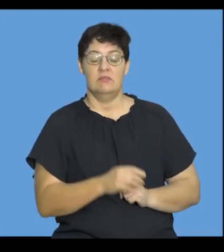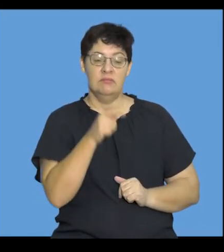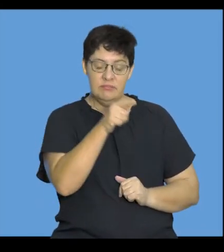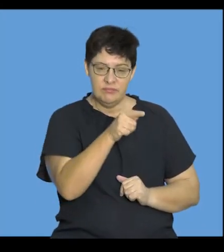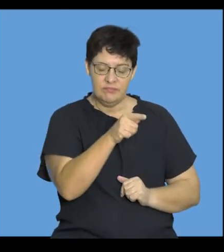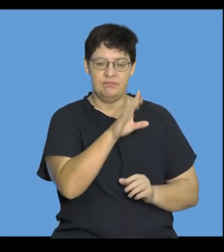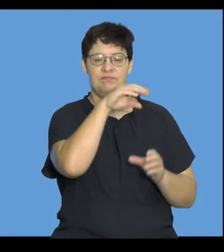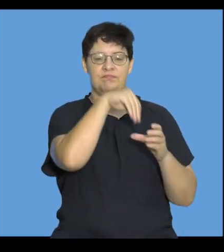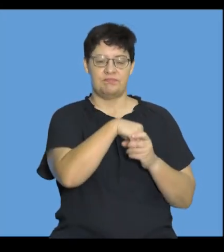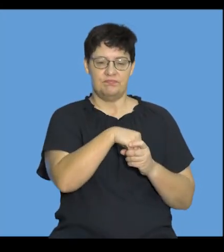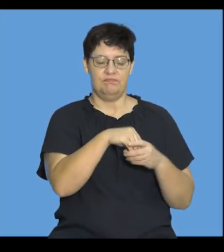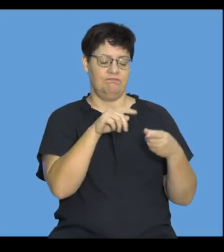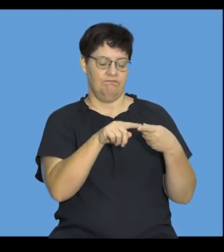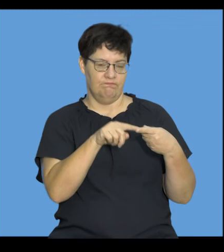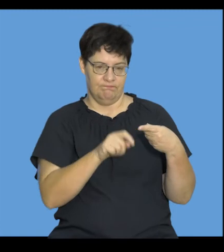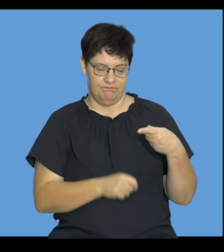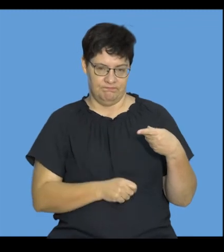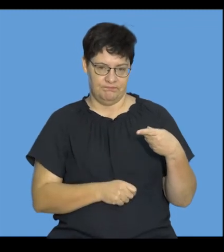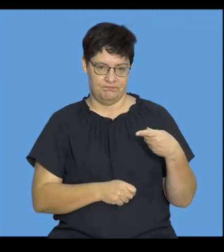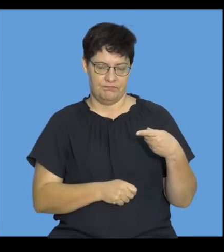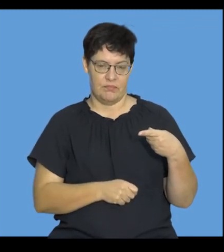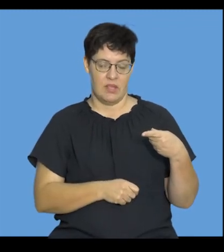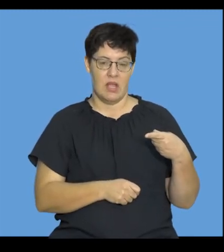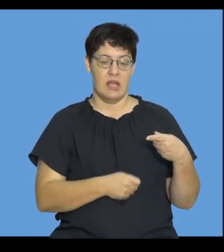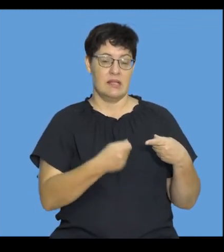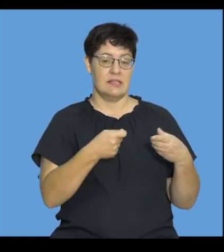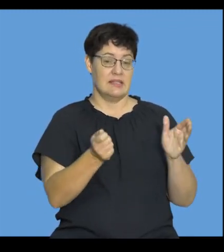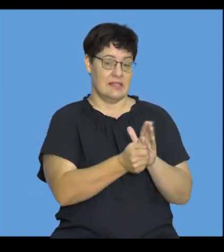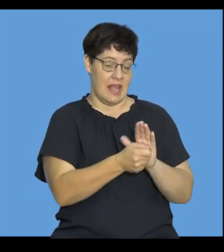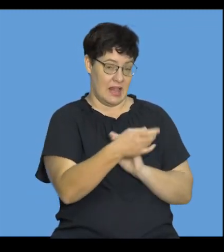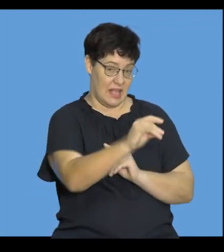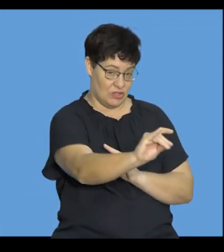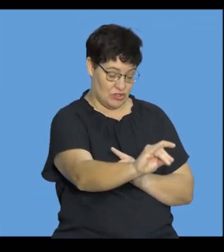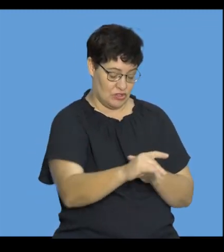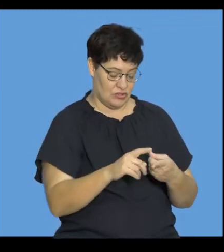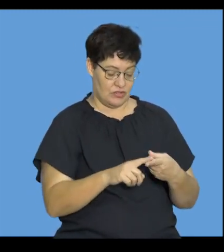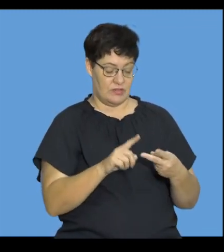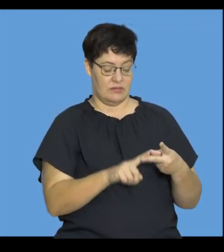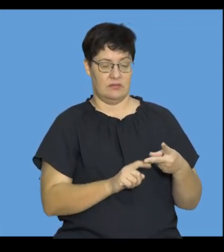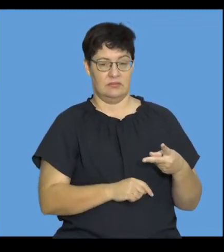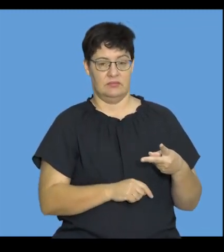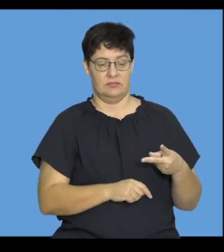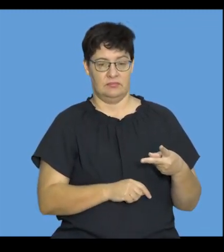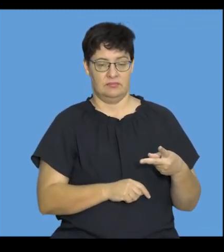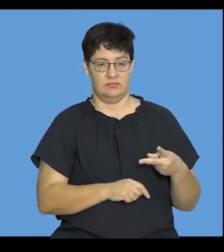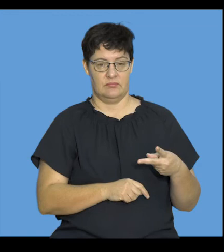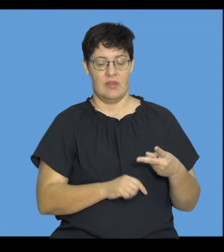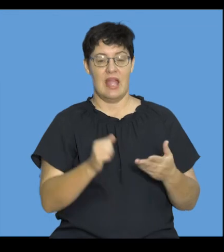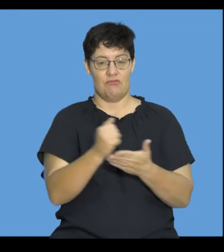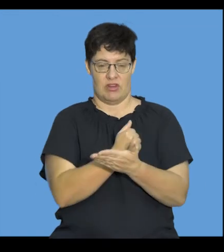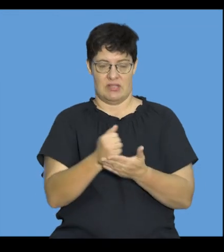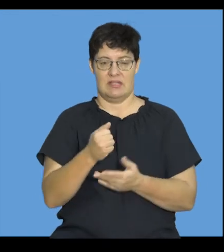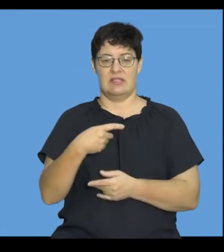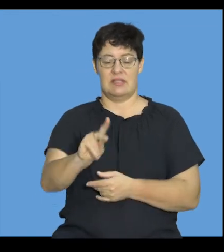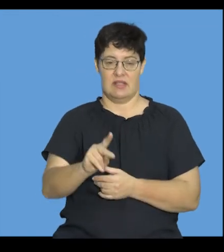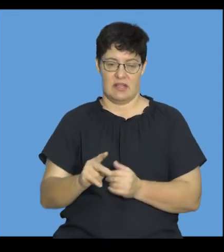of the business will include, one, your cash sales, right? And two, your